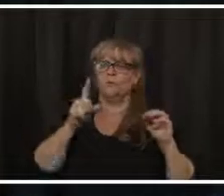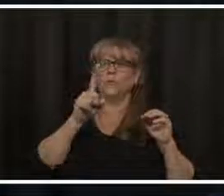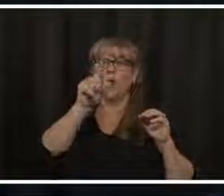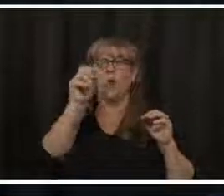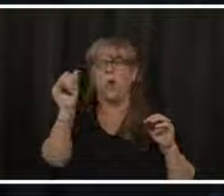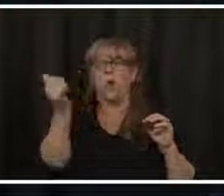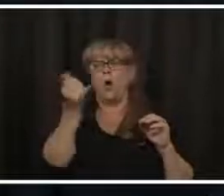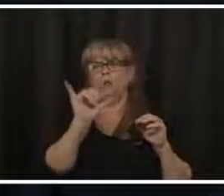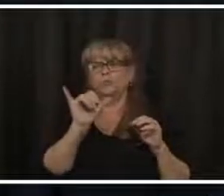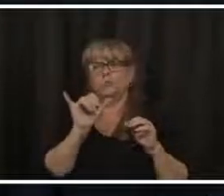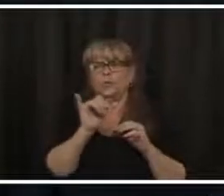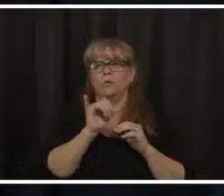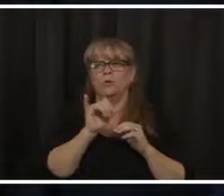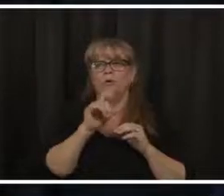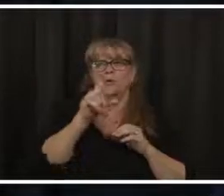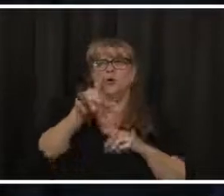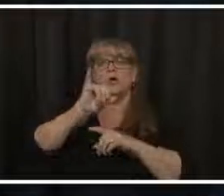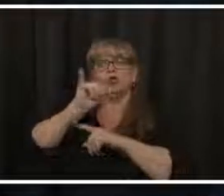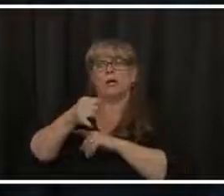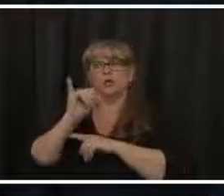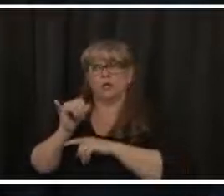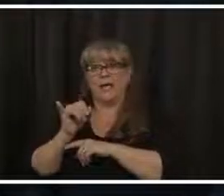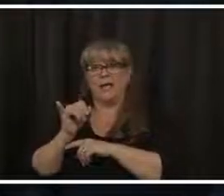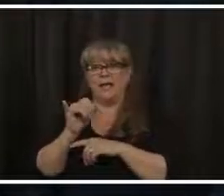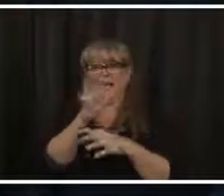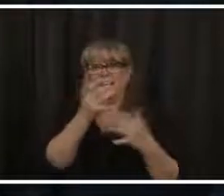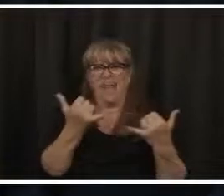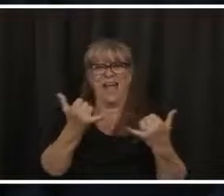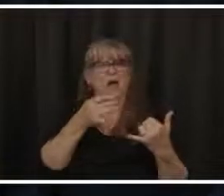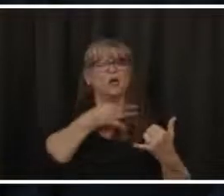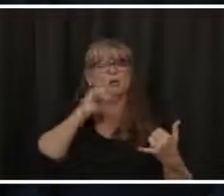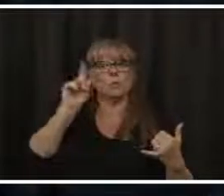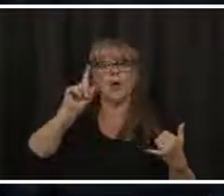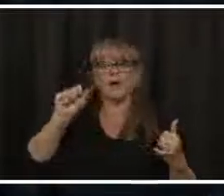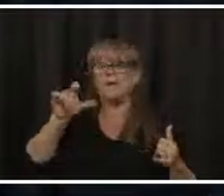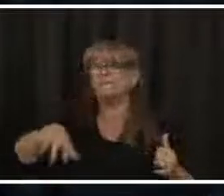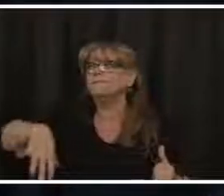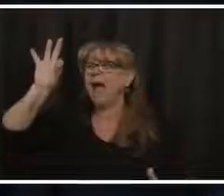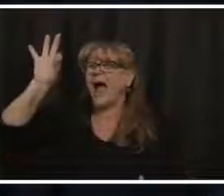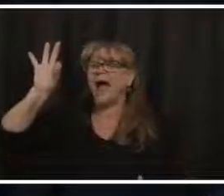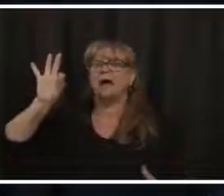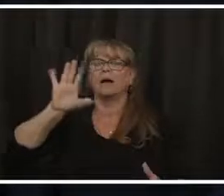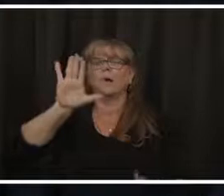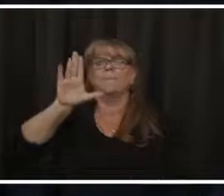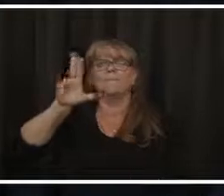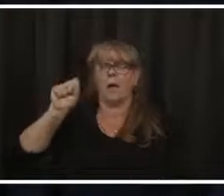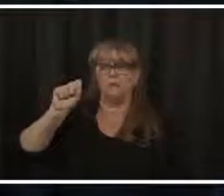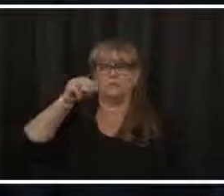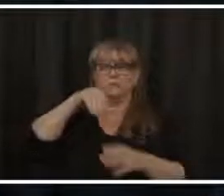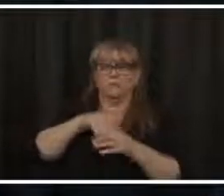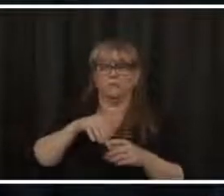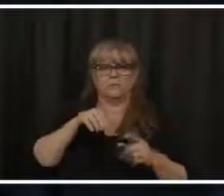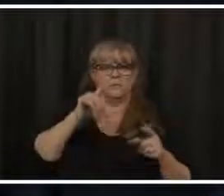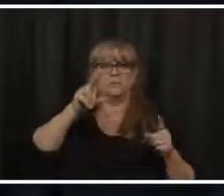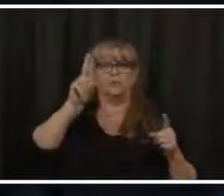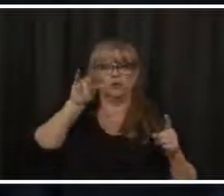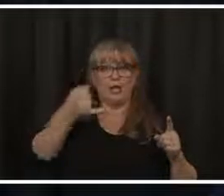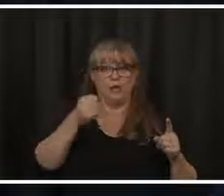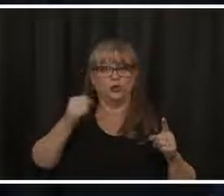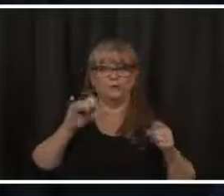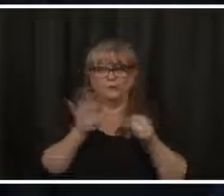vaccine is now being used, specifically with those mobile sites, now that that pause has ended? Yeah, we'll have to follow up. I know the